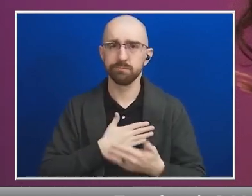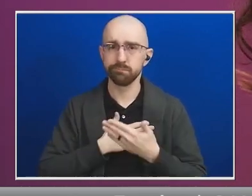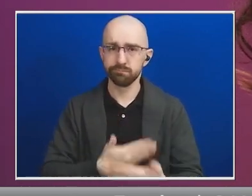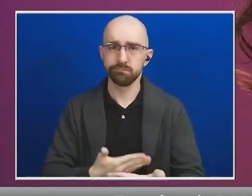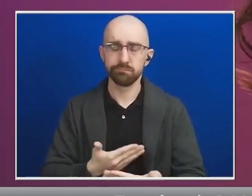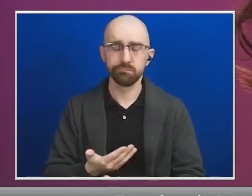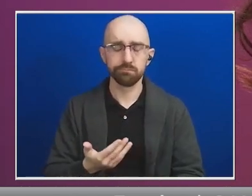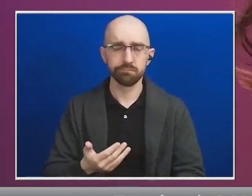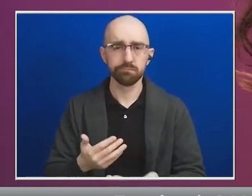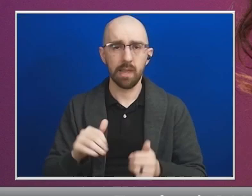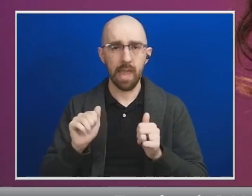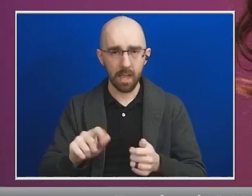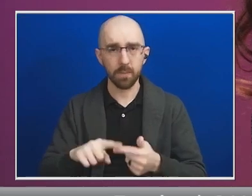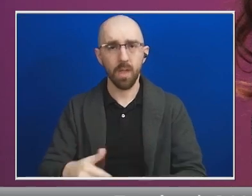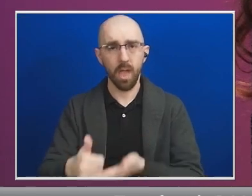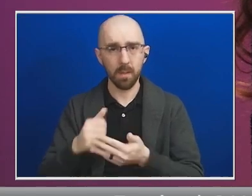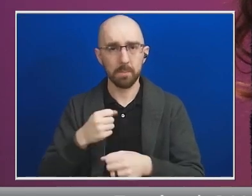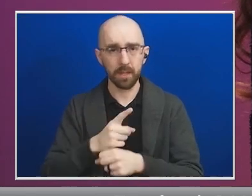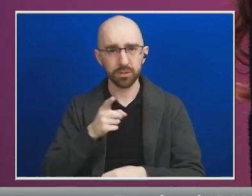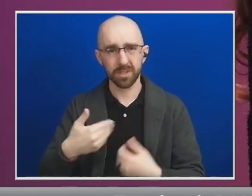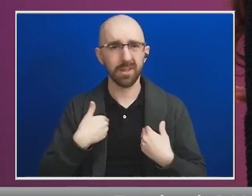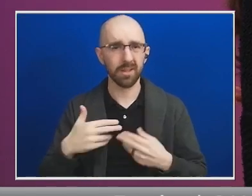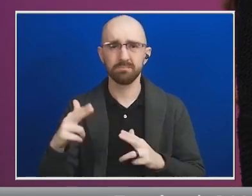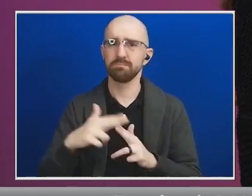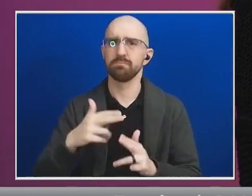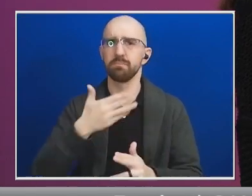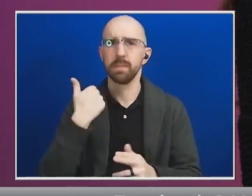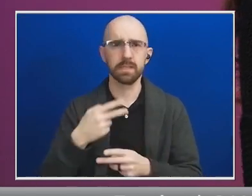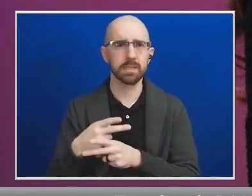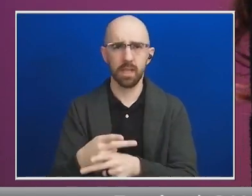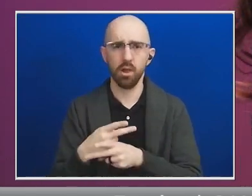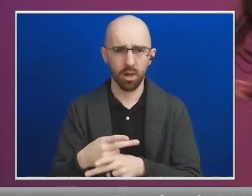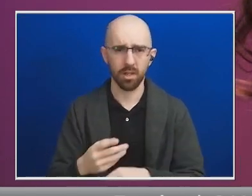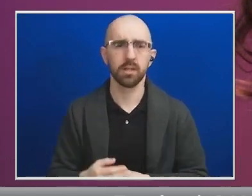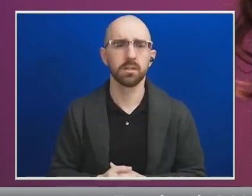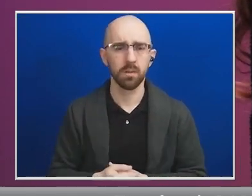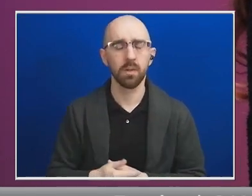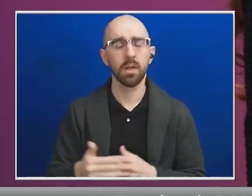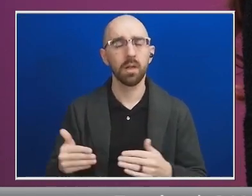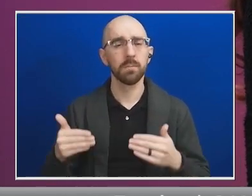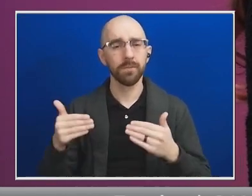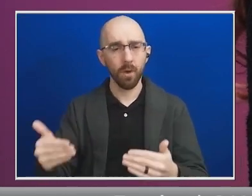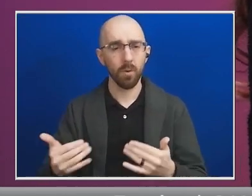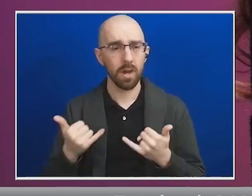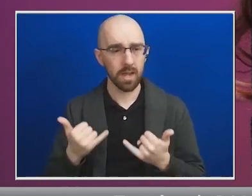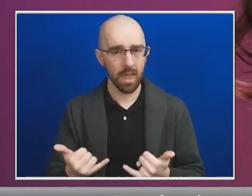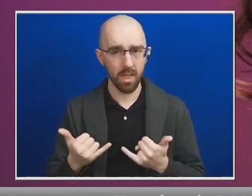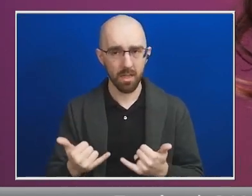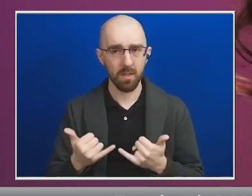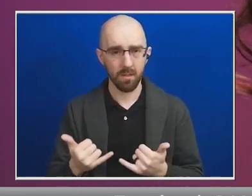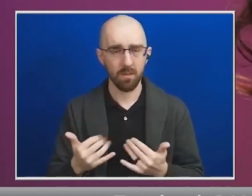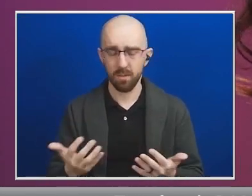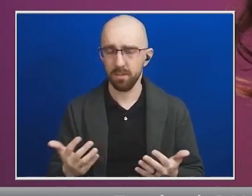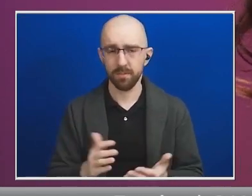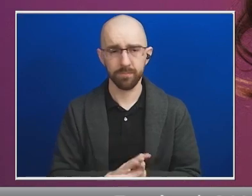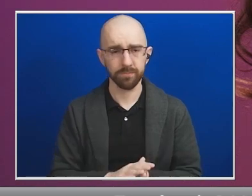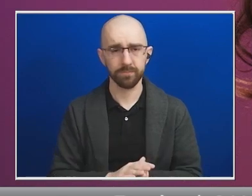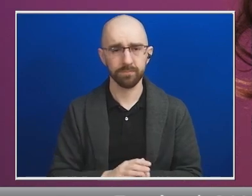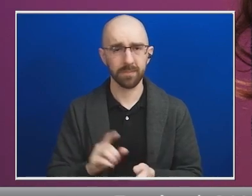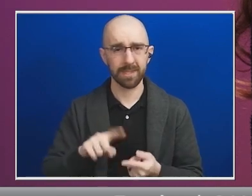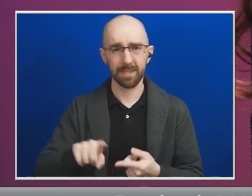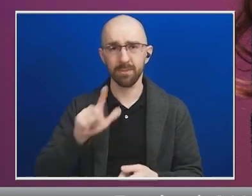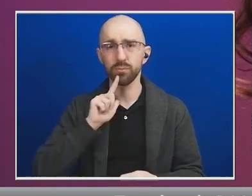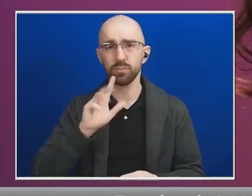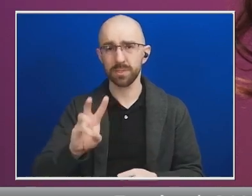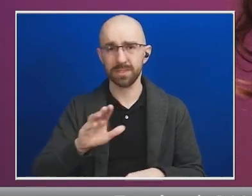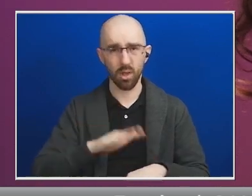that Miles had some of the best care. But moving forward now, until he was 26, he was on our